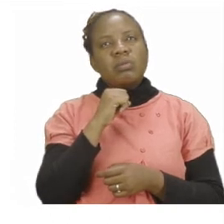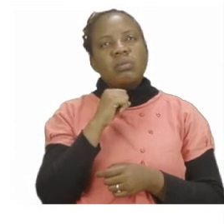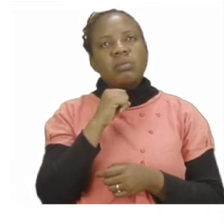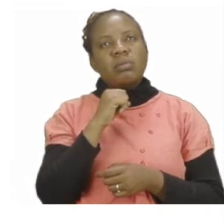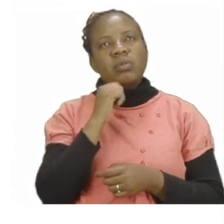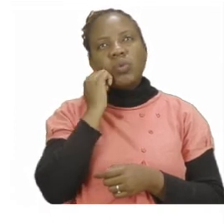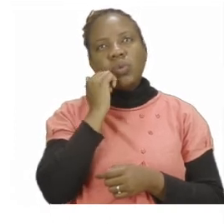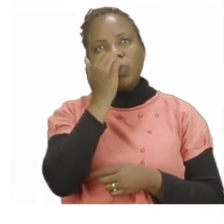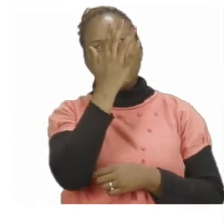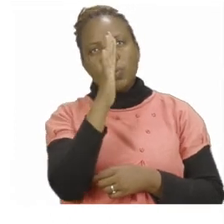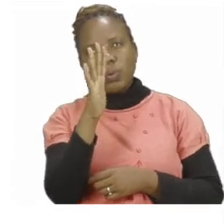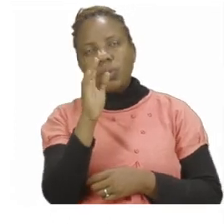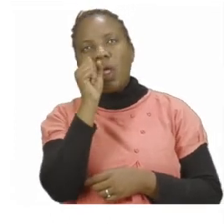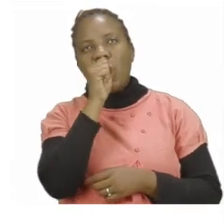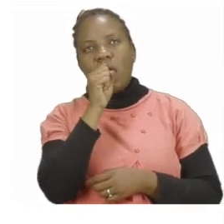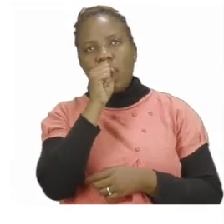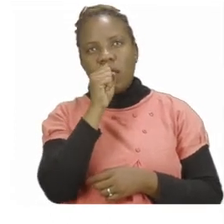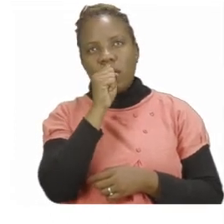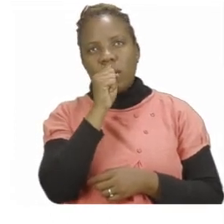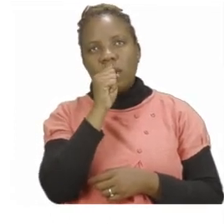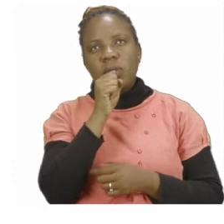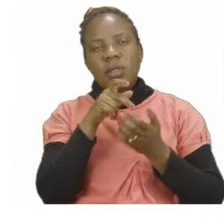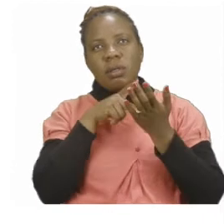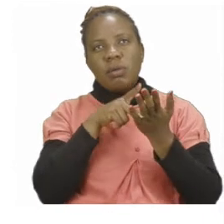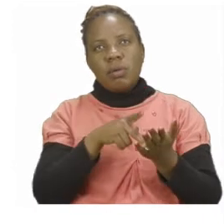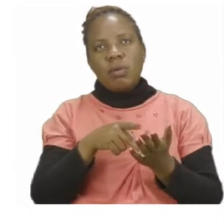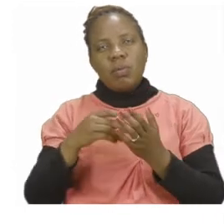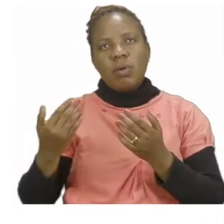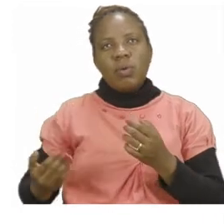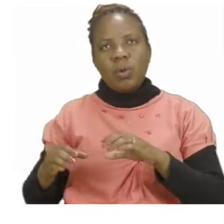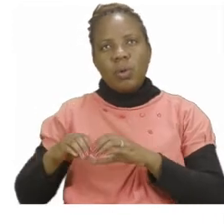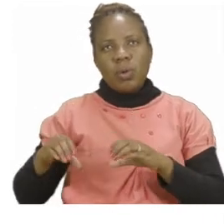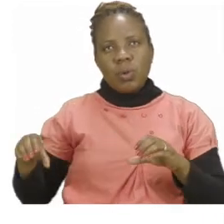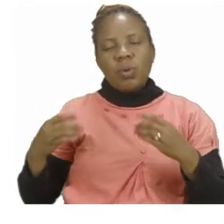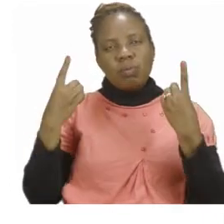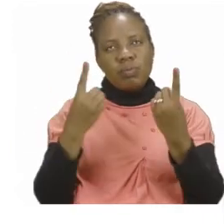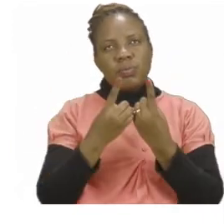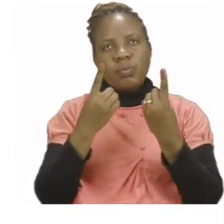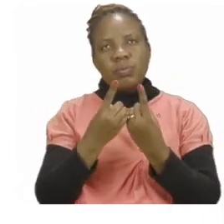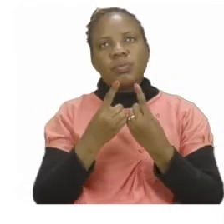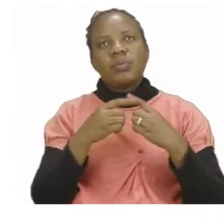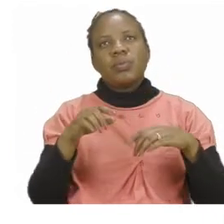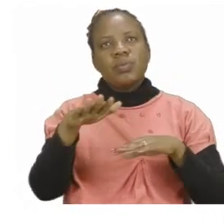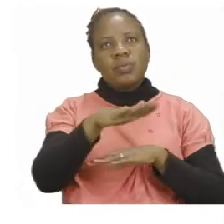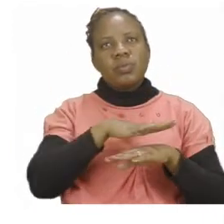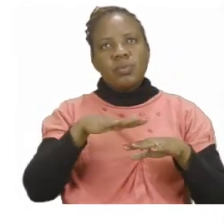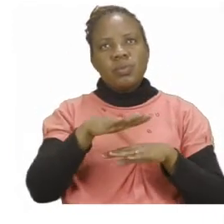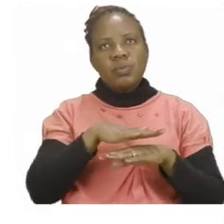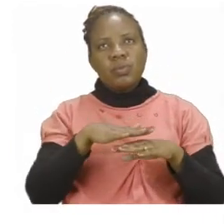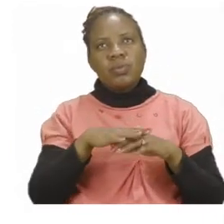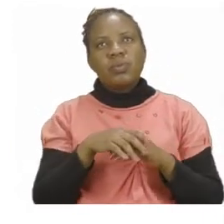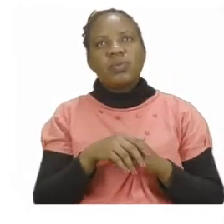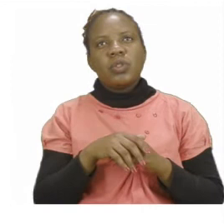trash can, a fountain, and a bridge. And then in your grid,